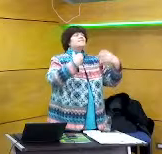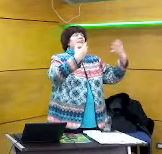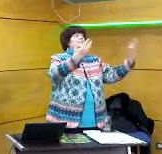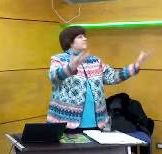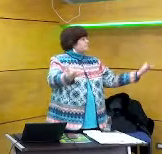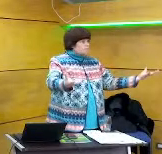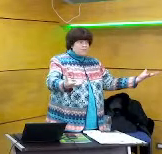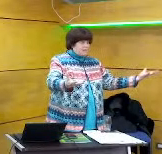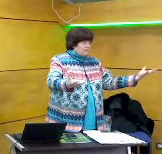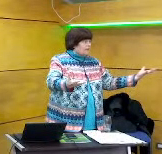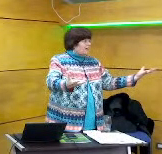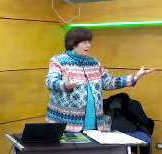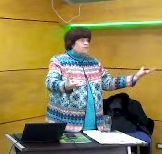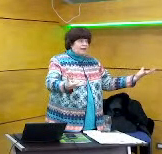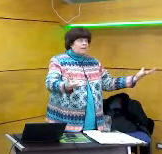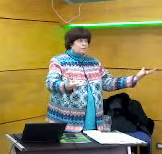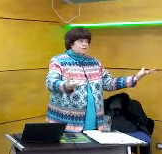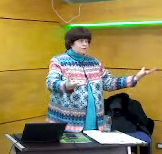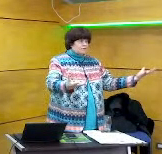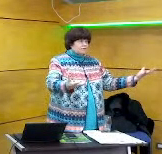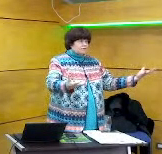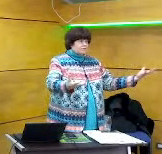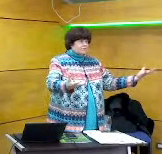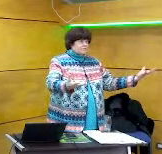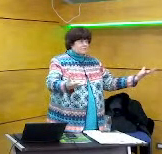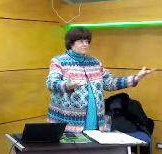practicing saying something out loud.